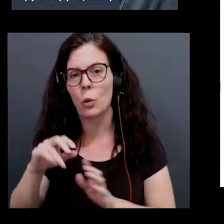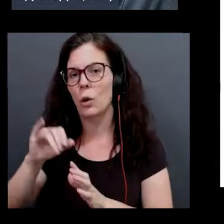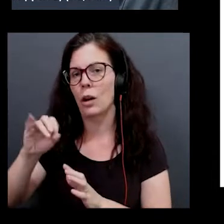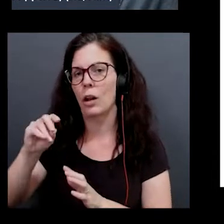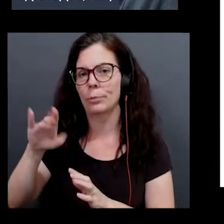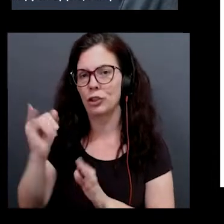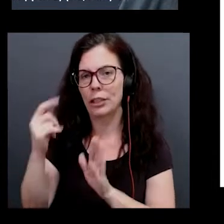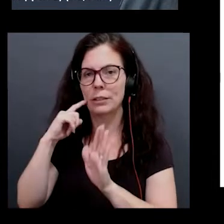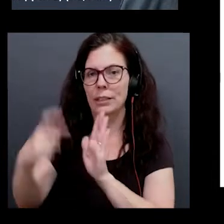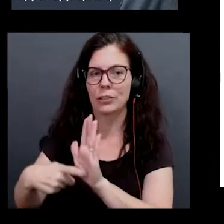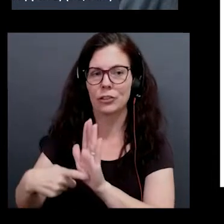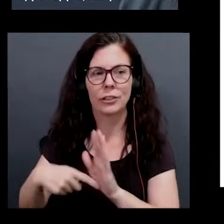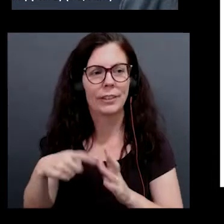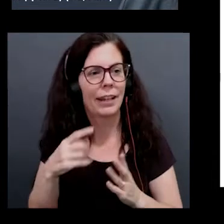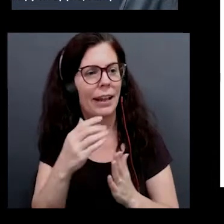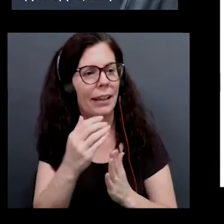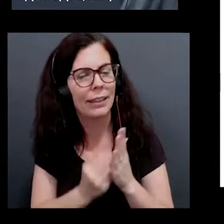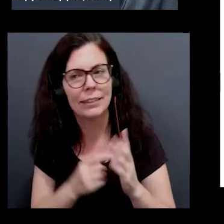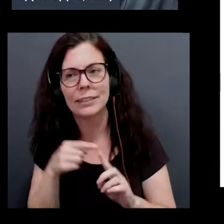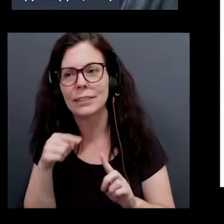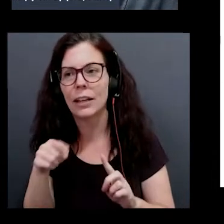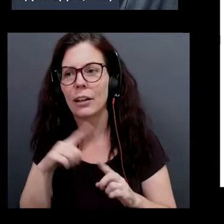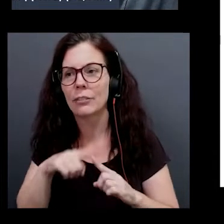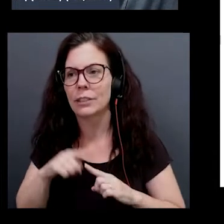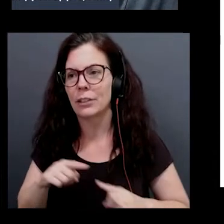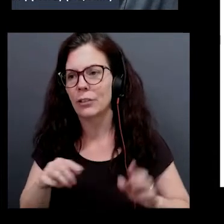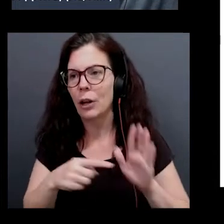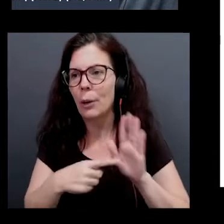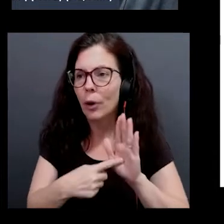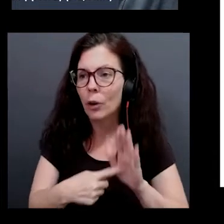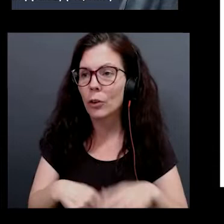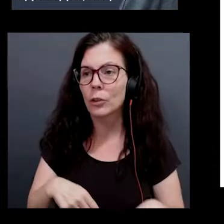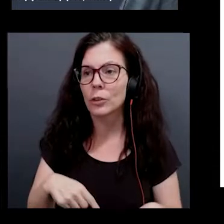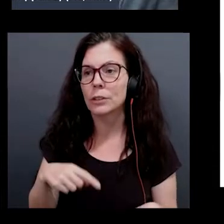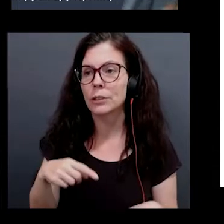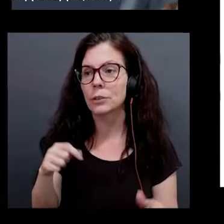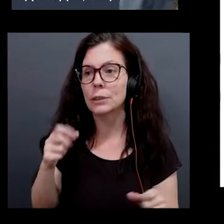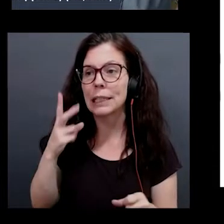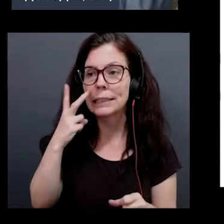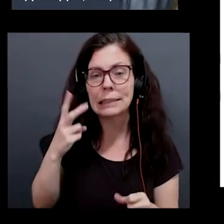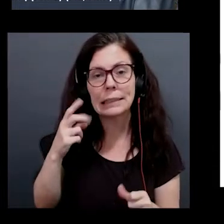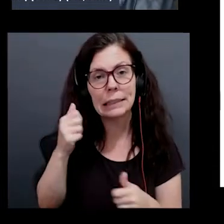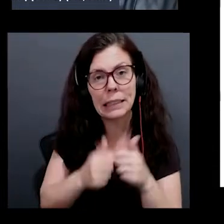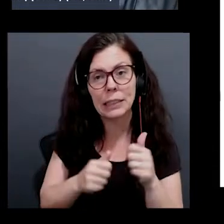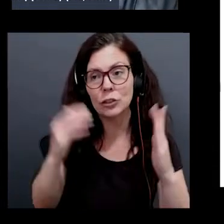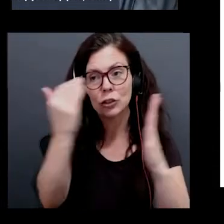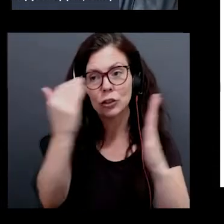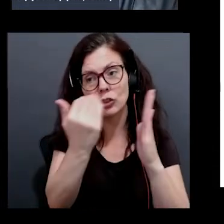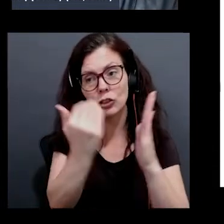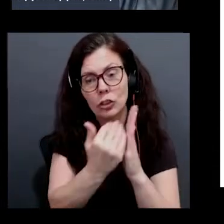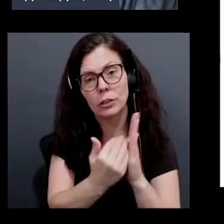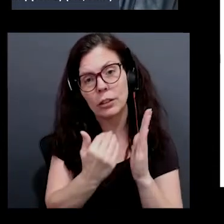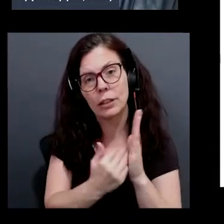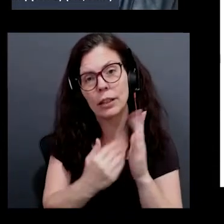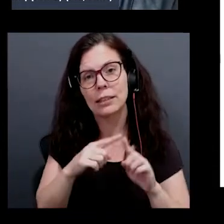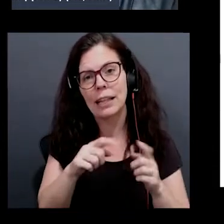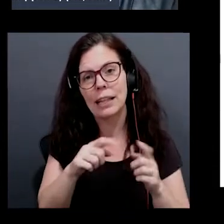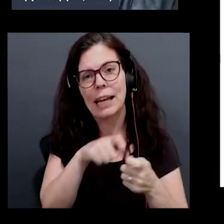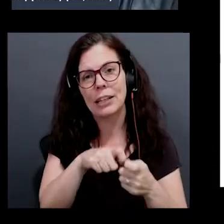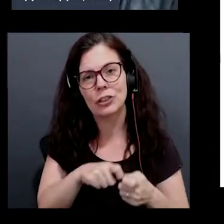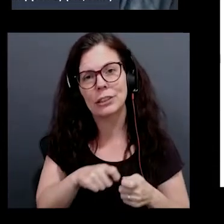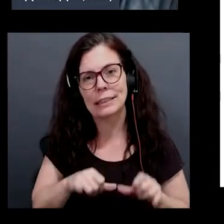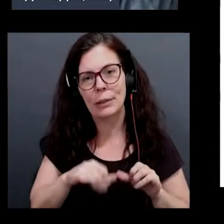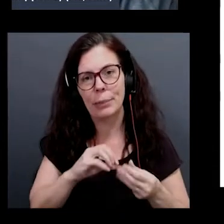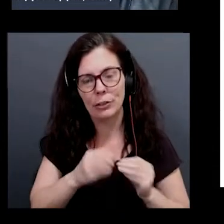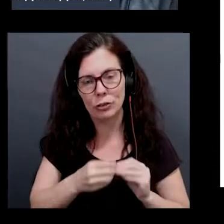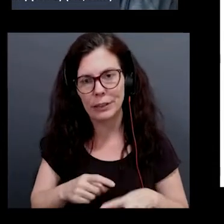of, BERT models of where you can see for each one, you have different accuracy metrics, speed